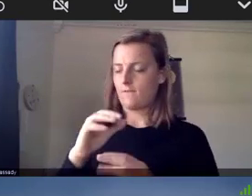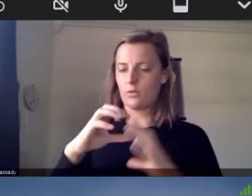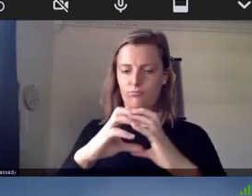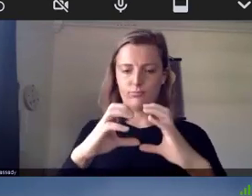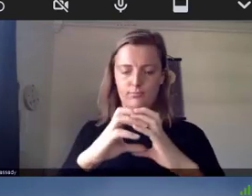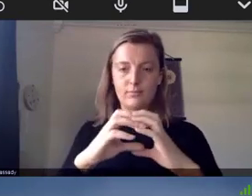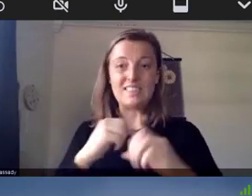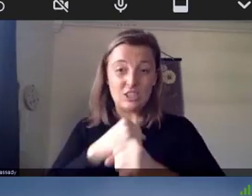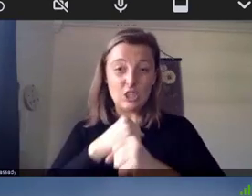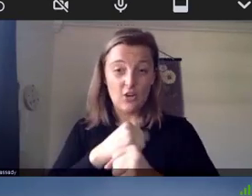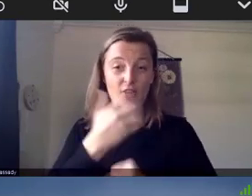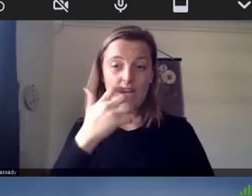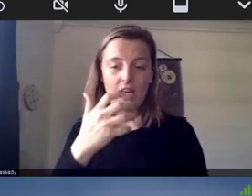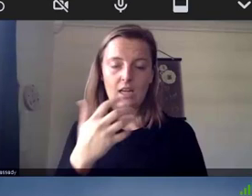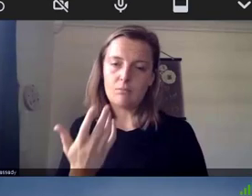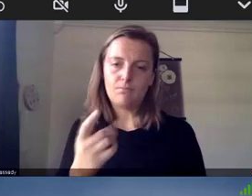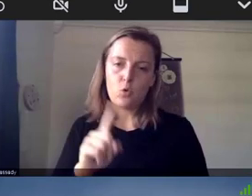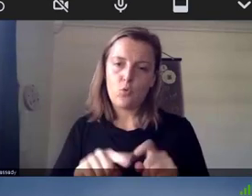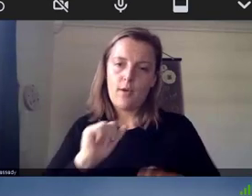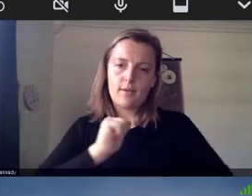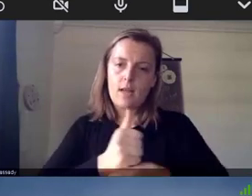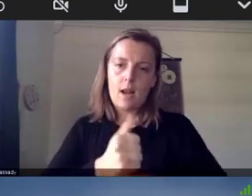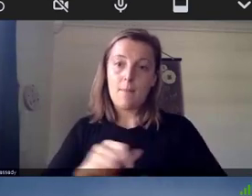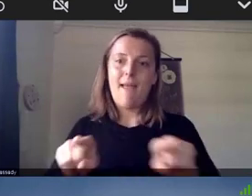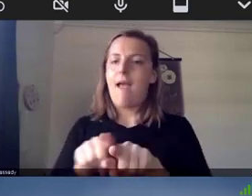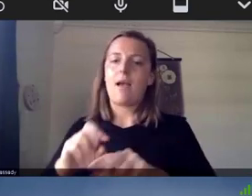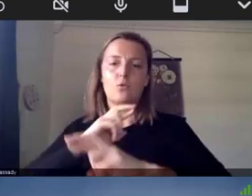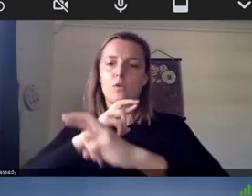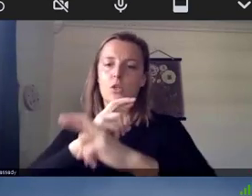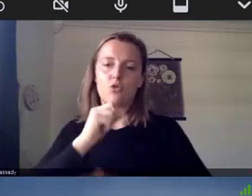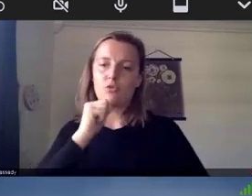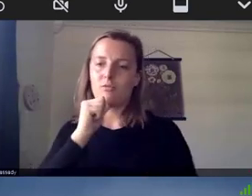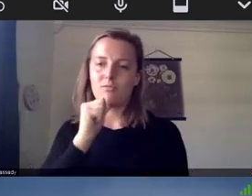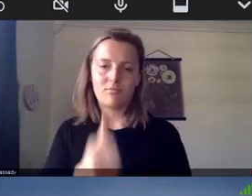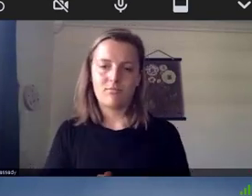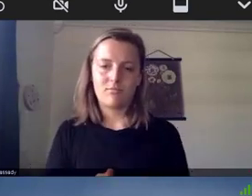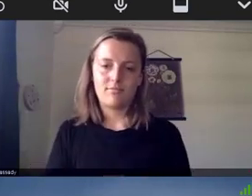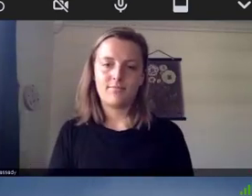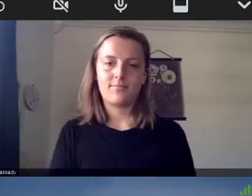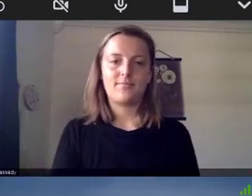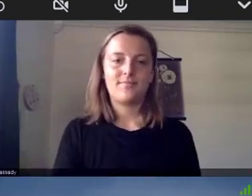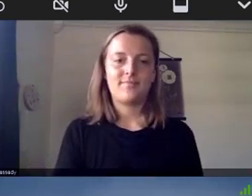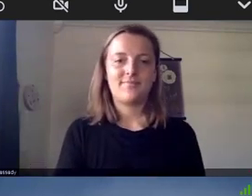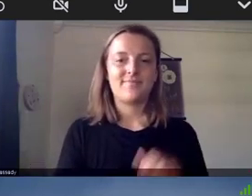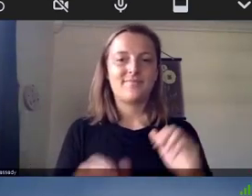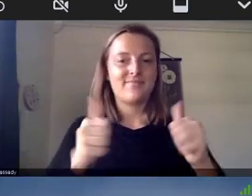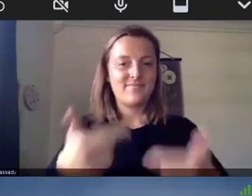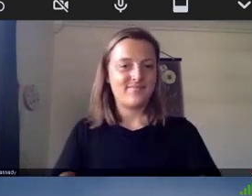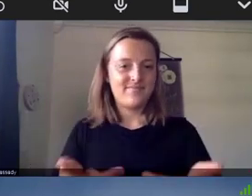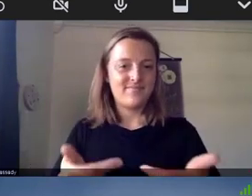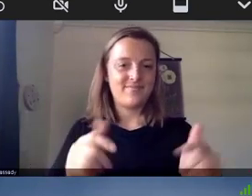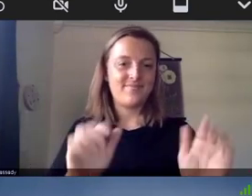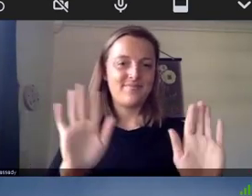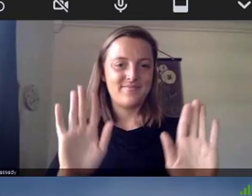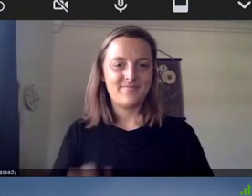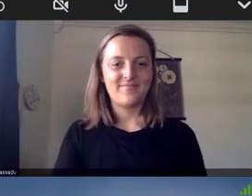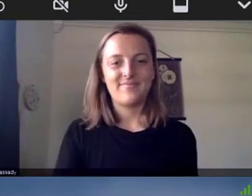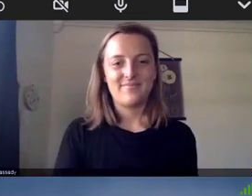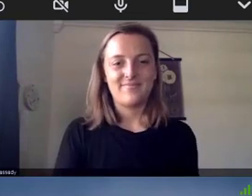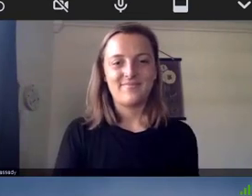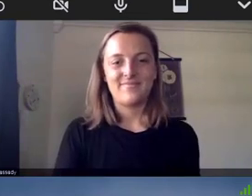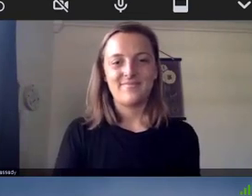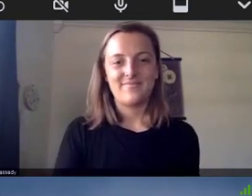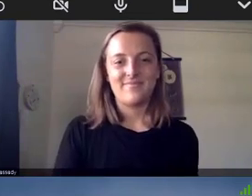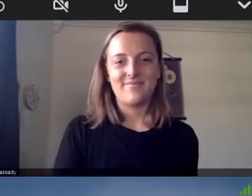that as a resistor because it doesn't follow this equation. So now here, I have two constants, right? Or I can think about